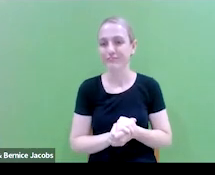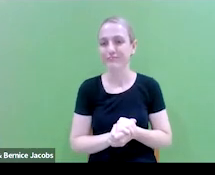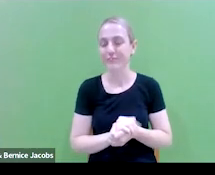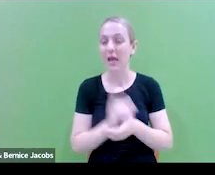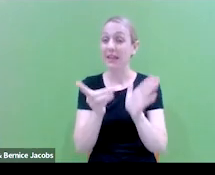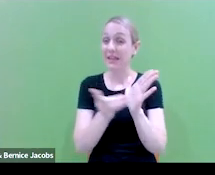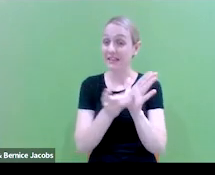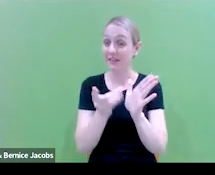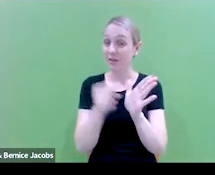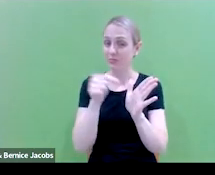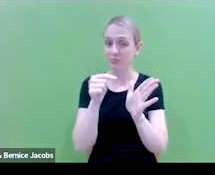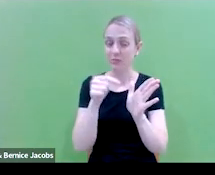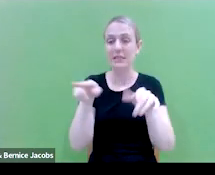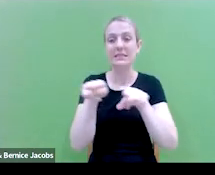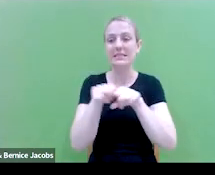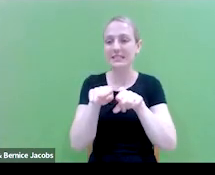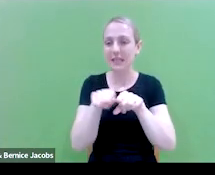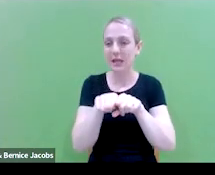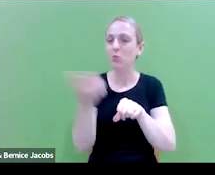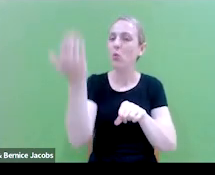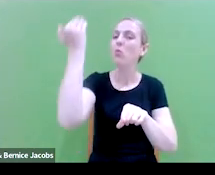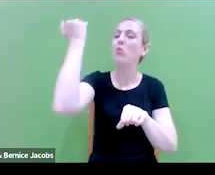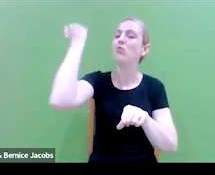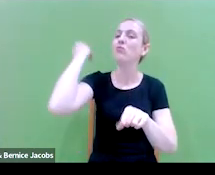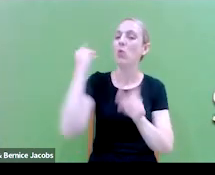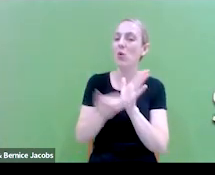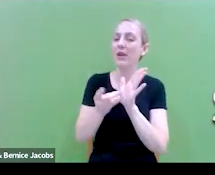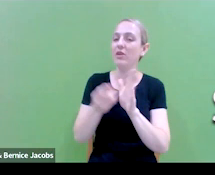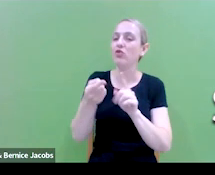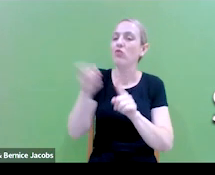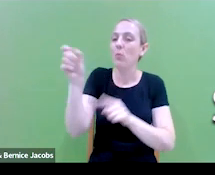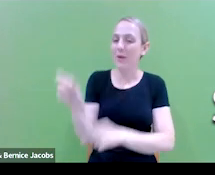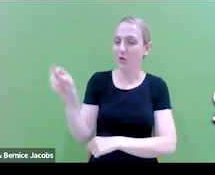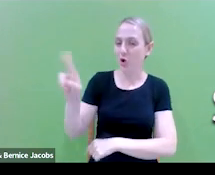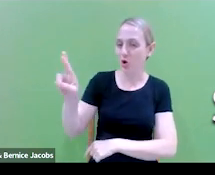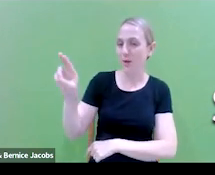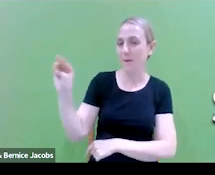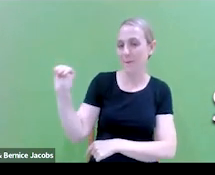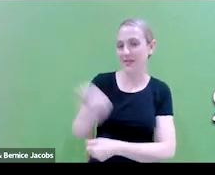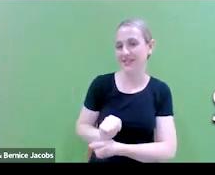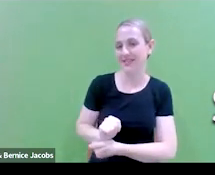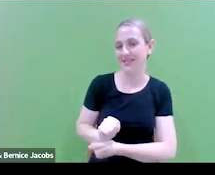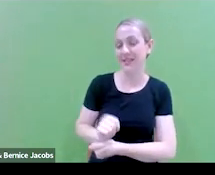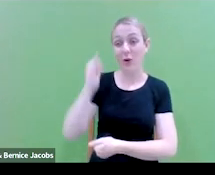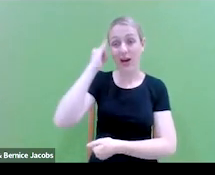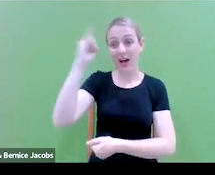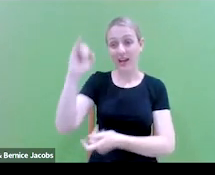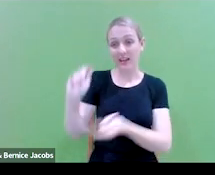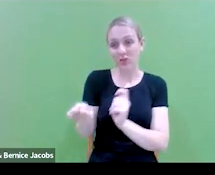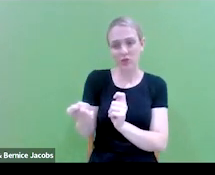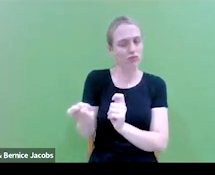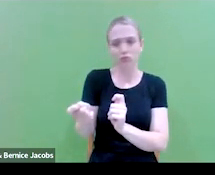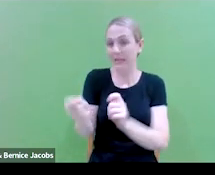definition is very similar to the initial definition that we'd seen from Ron Mace. So the actual concept hadn't evolved much. It was just